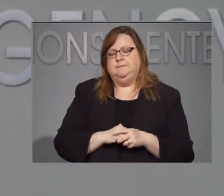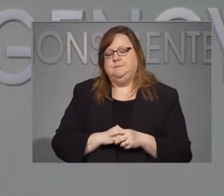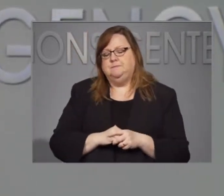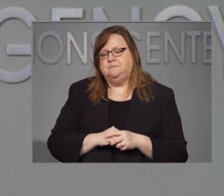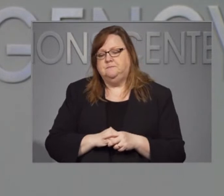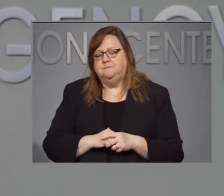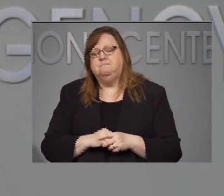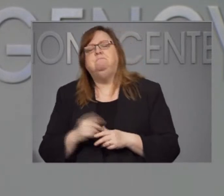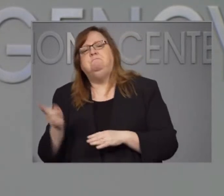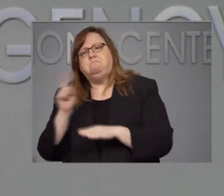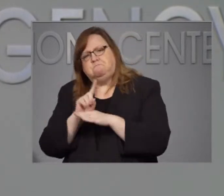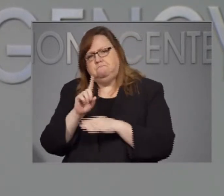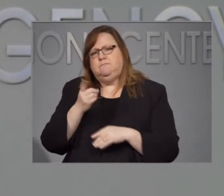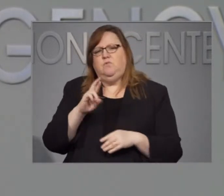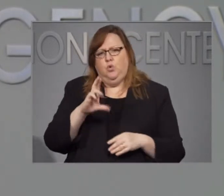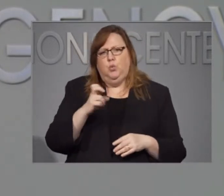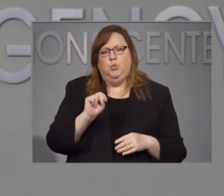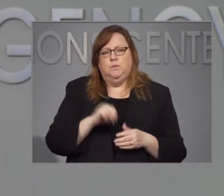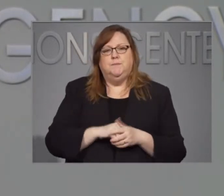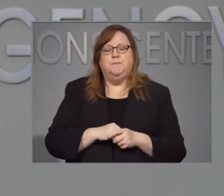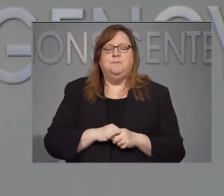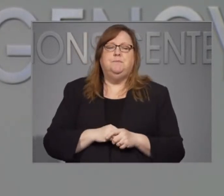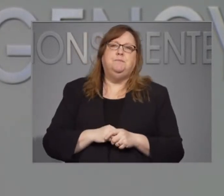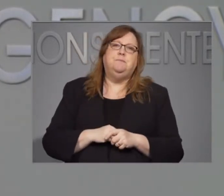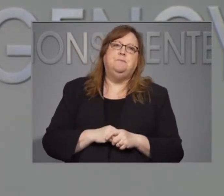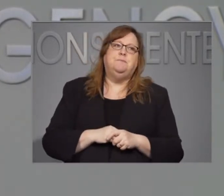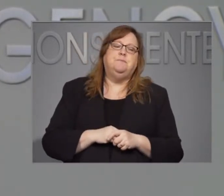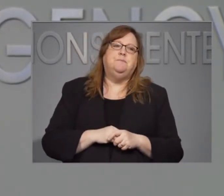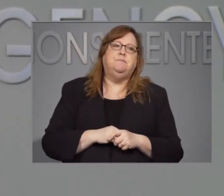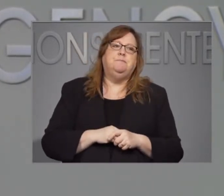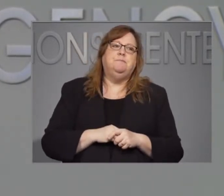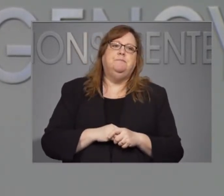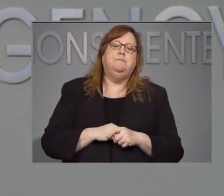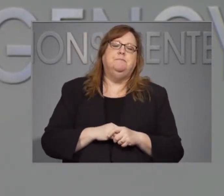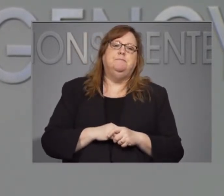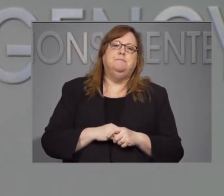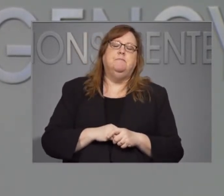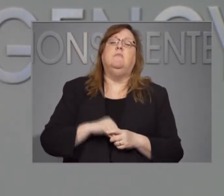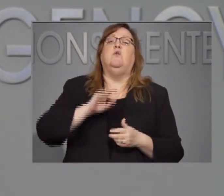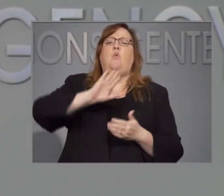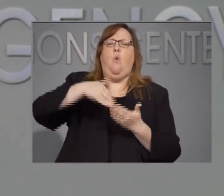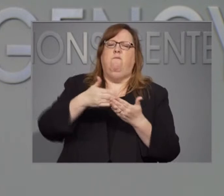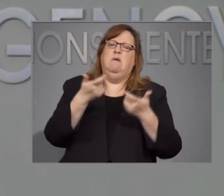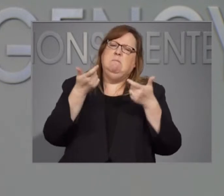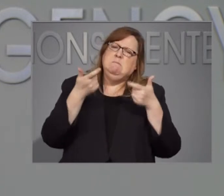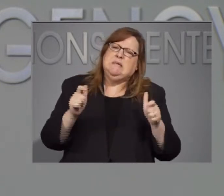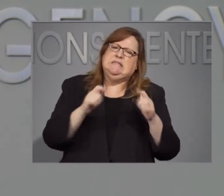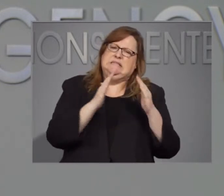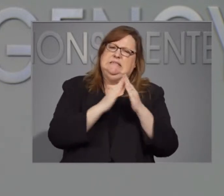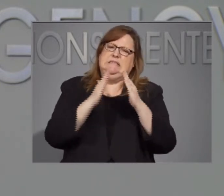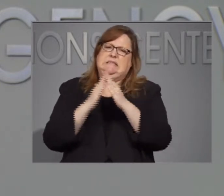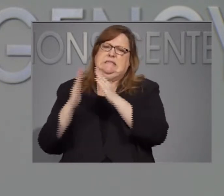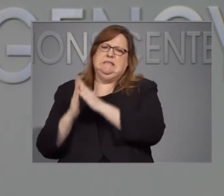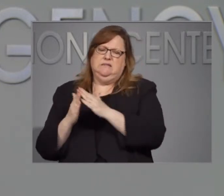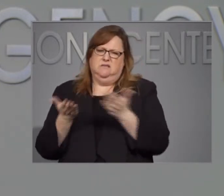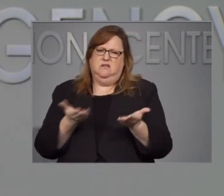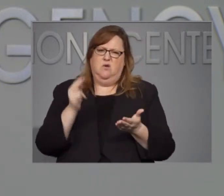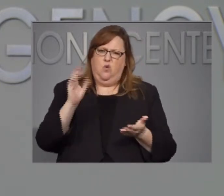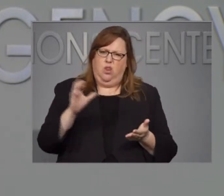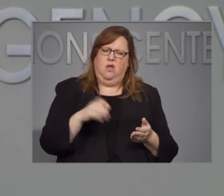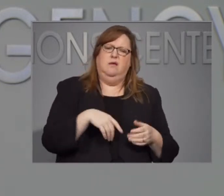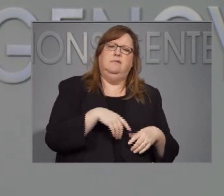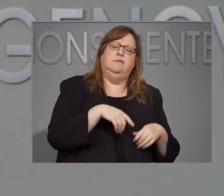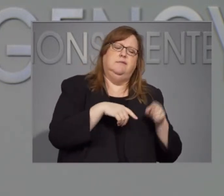Thank you, sir. So yes, I would say all of our three urban areas, the Triad, the Triangle, and the Charlotte